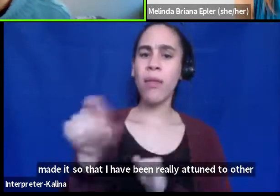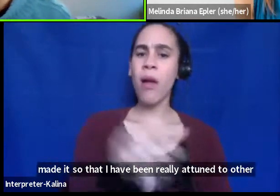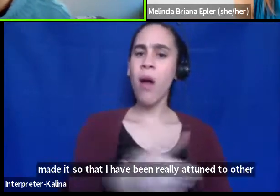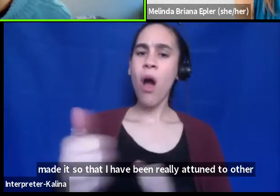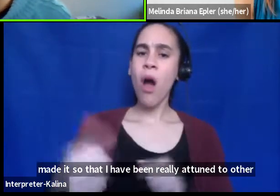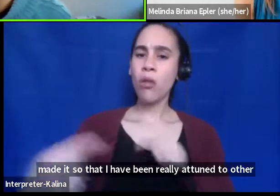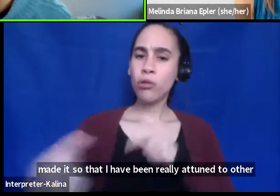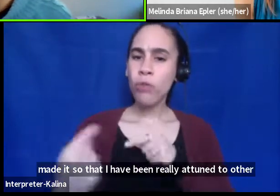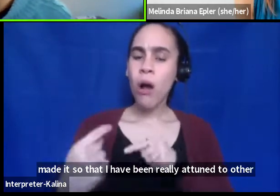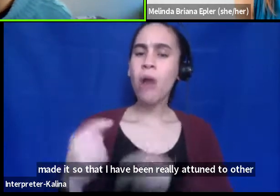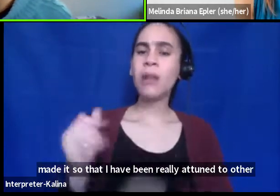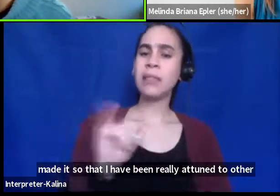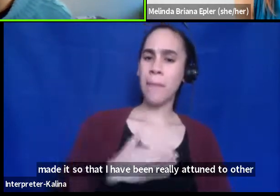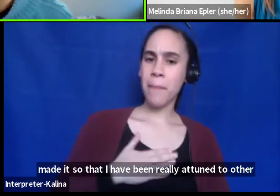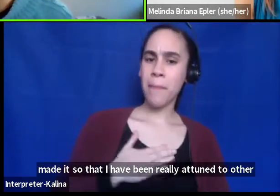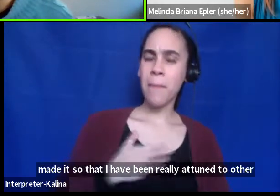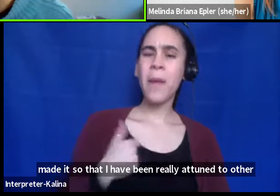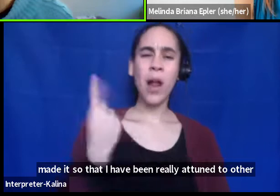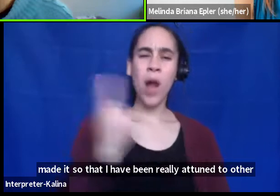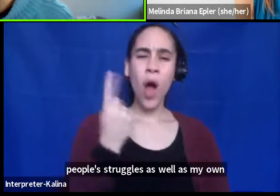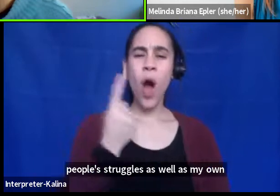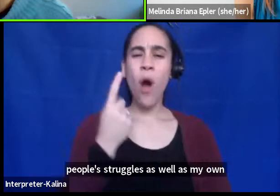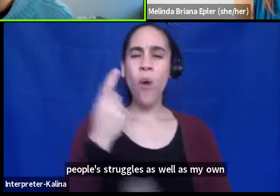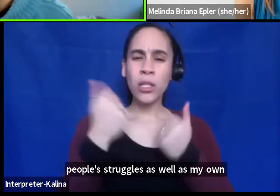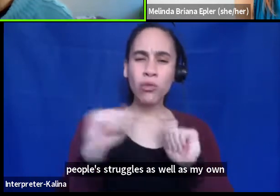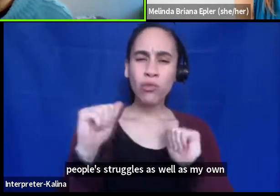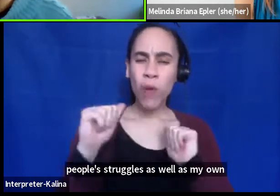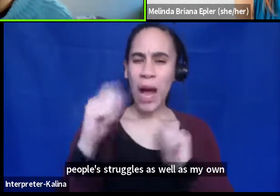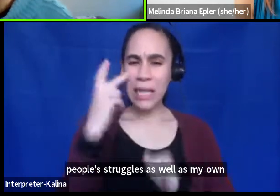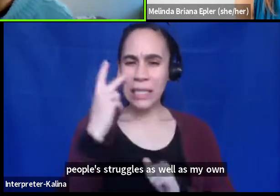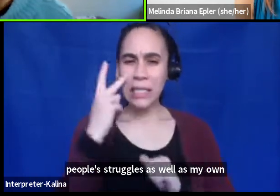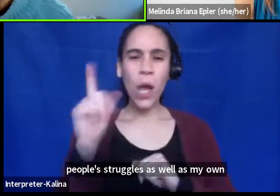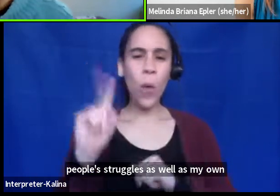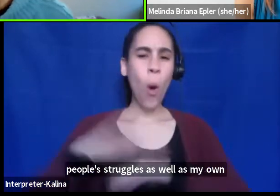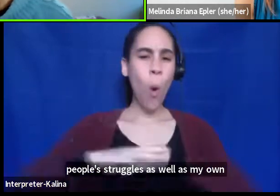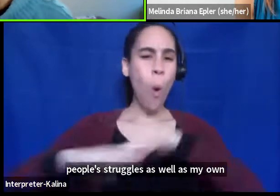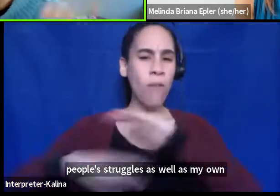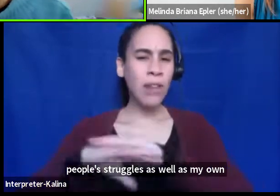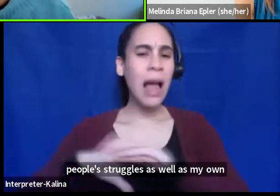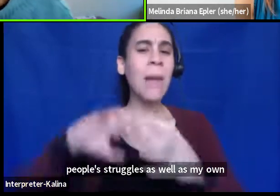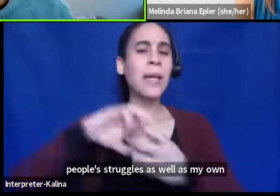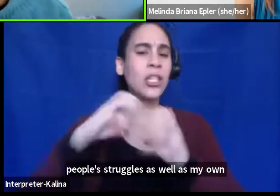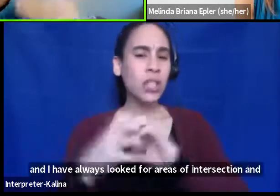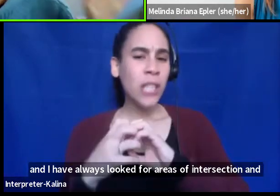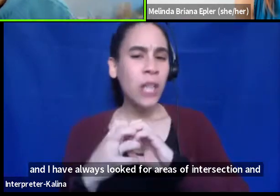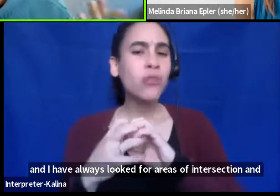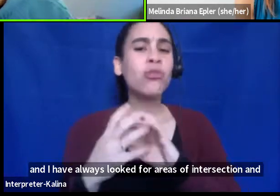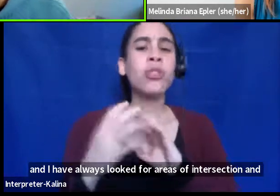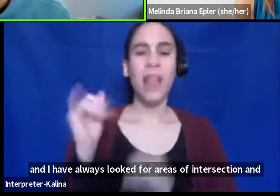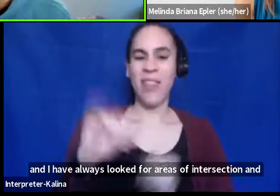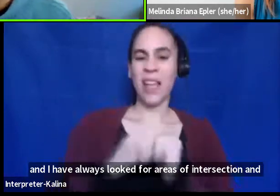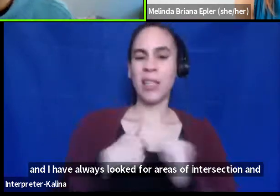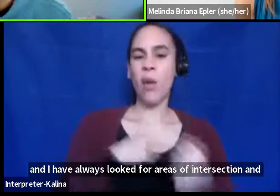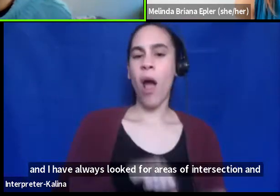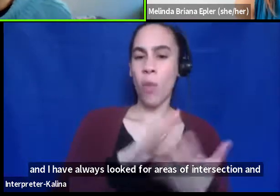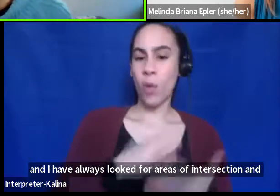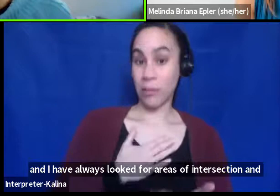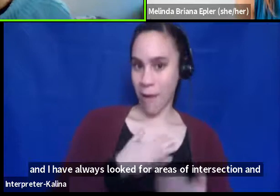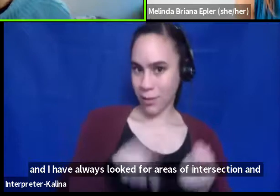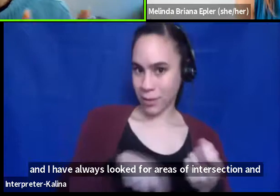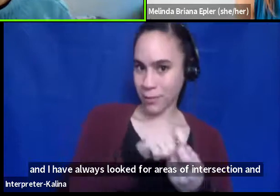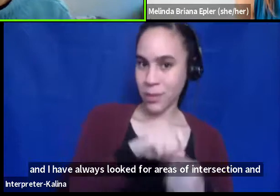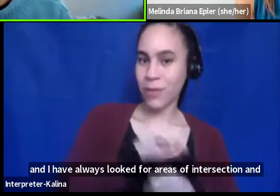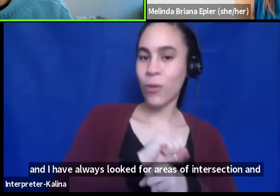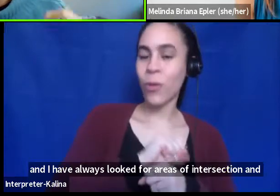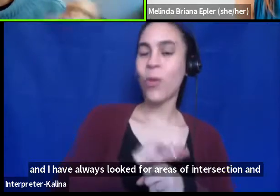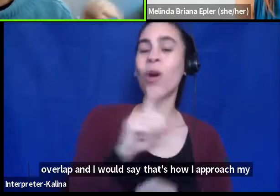looked for areas of intersection and overlap. And so I would say that's how I approach my specific work, which tends to deal not